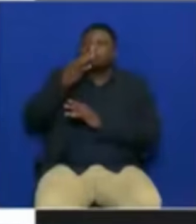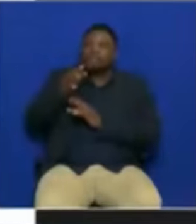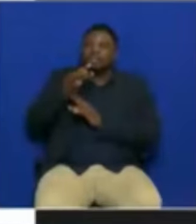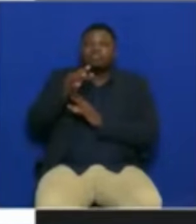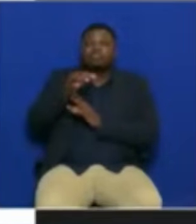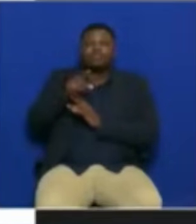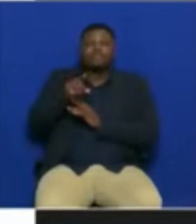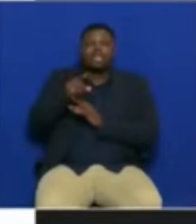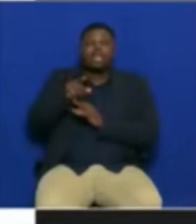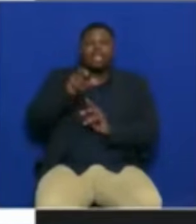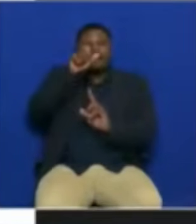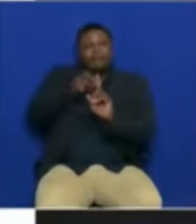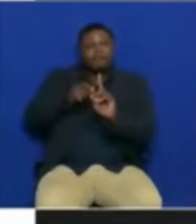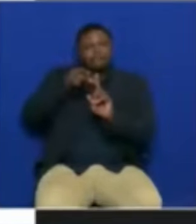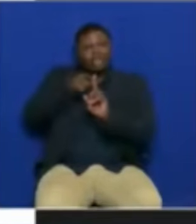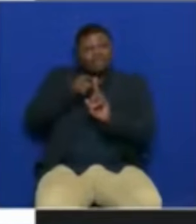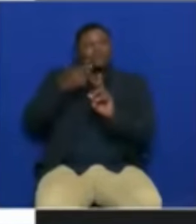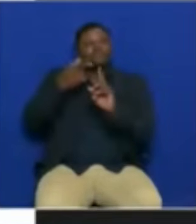by SSA?